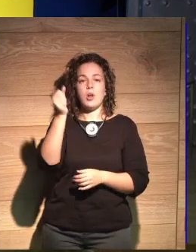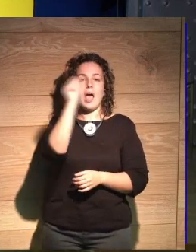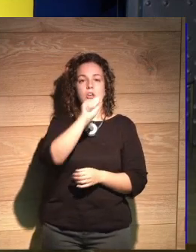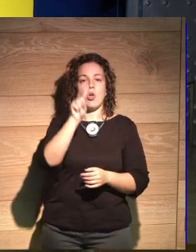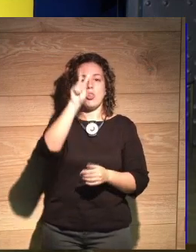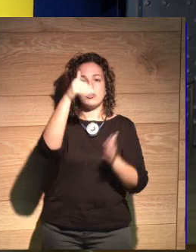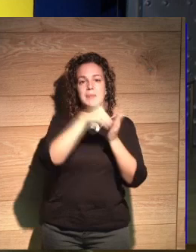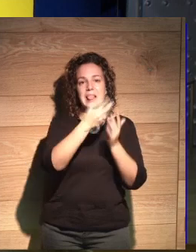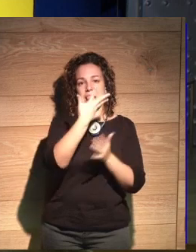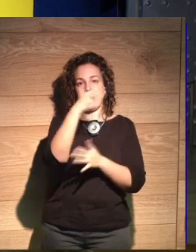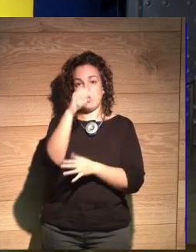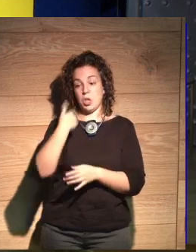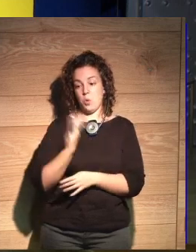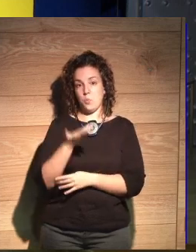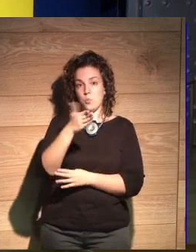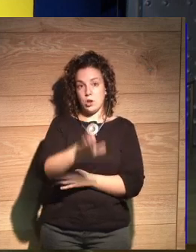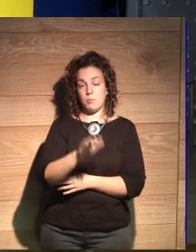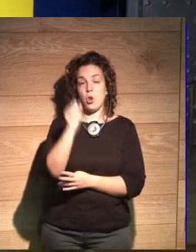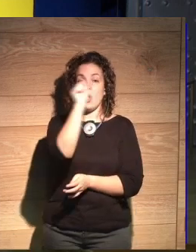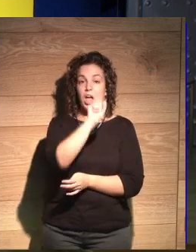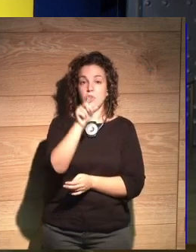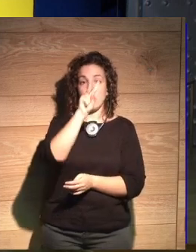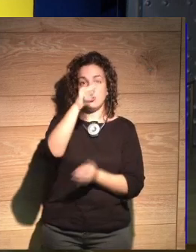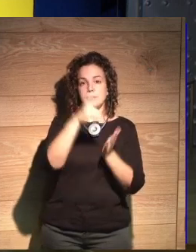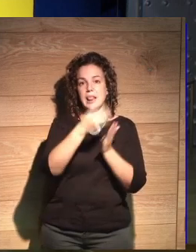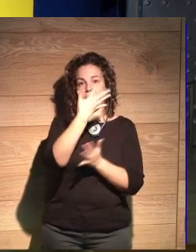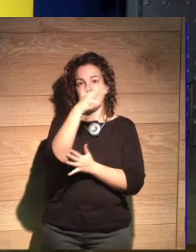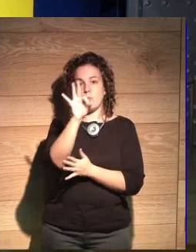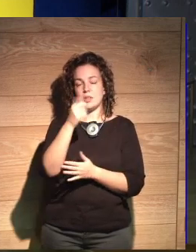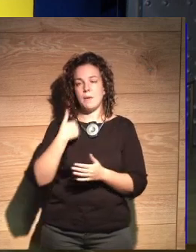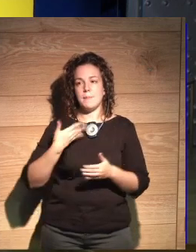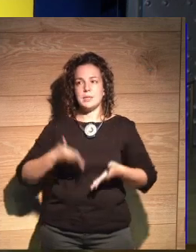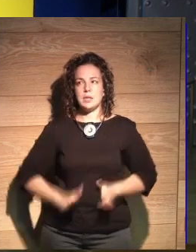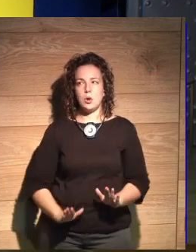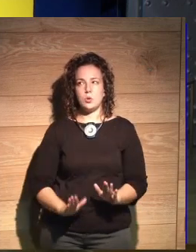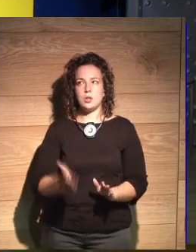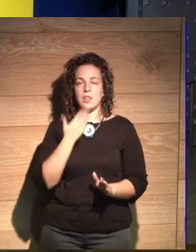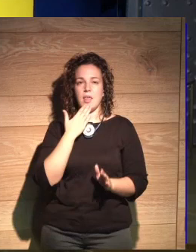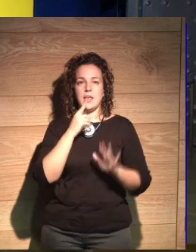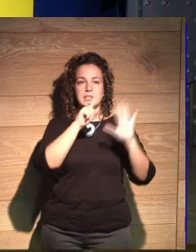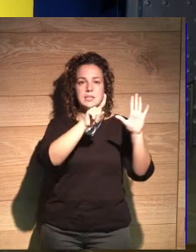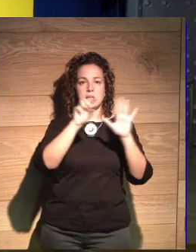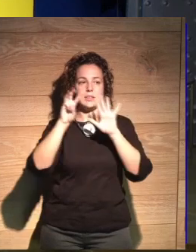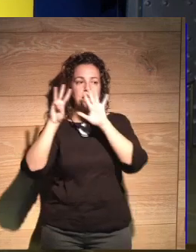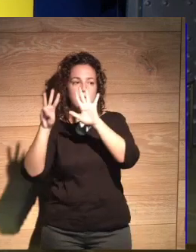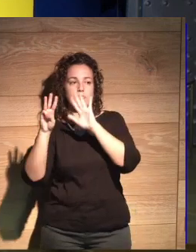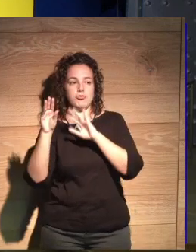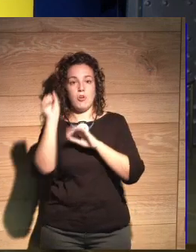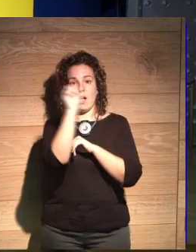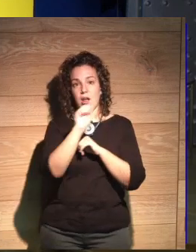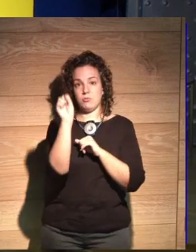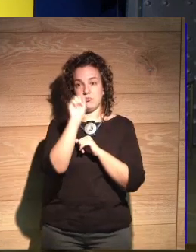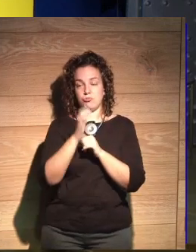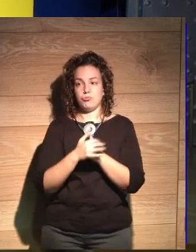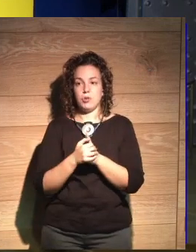but in the year 2050, my twin sons will be 63 years old. They were born in 1987, and so I have a personal interest